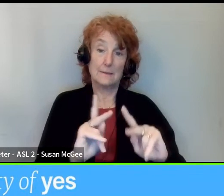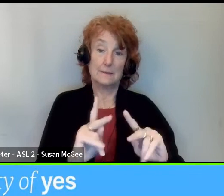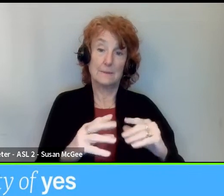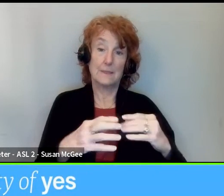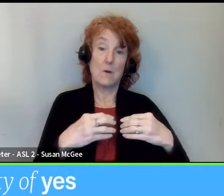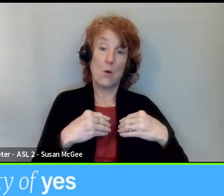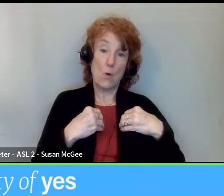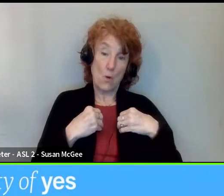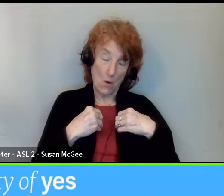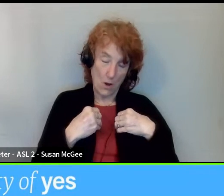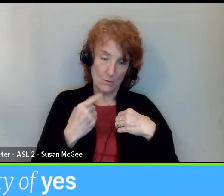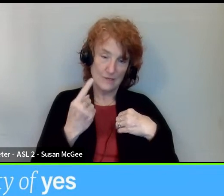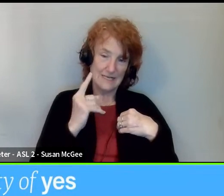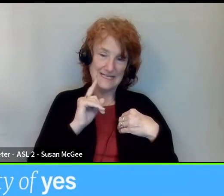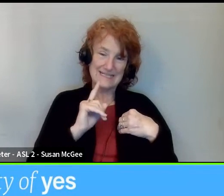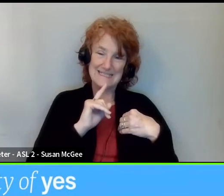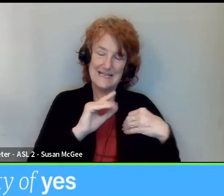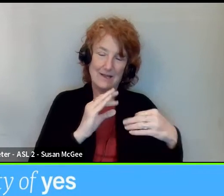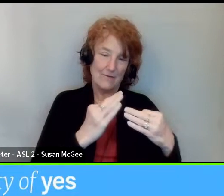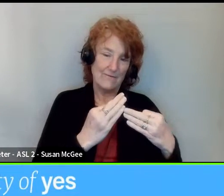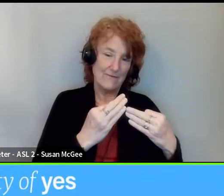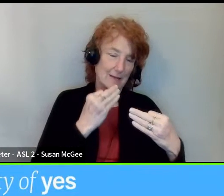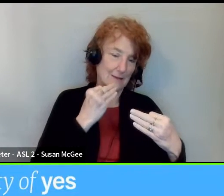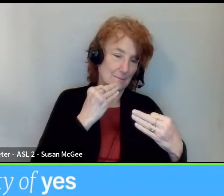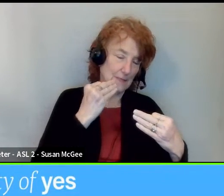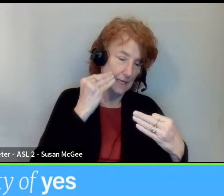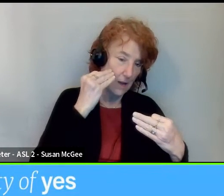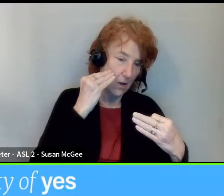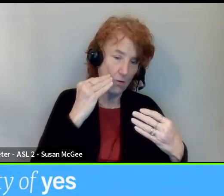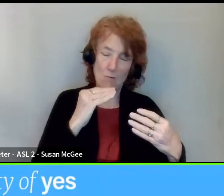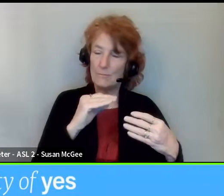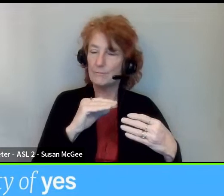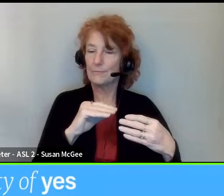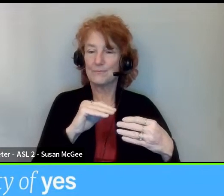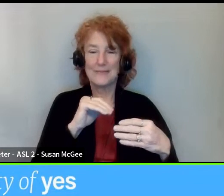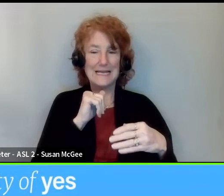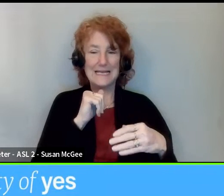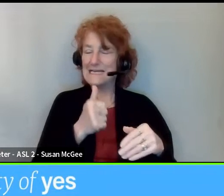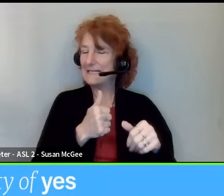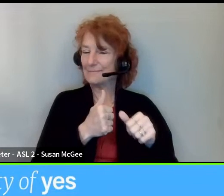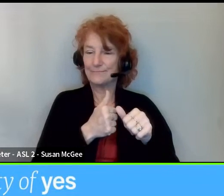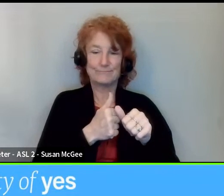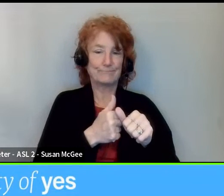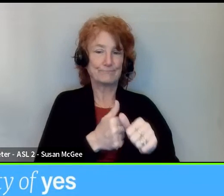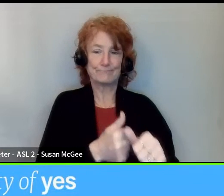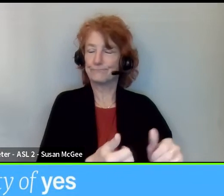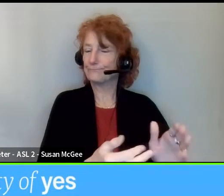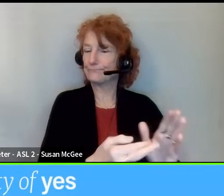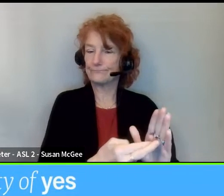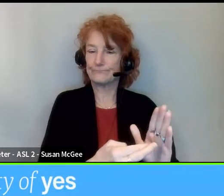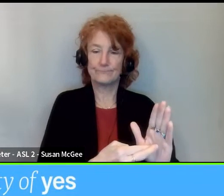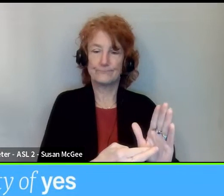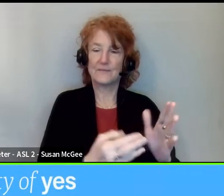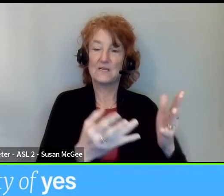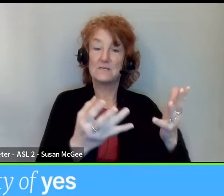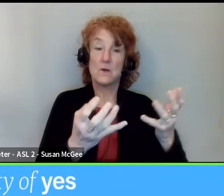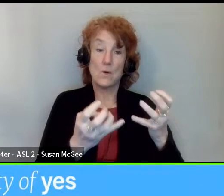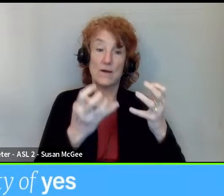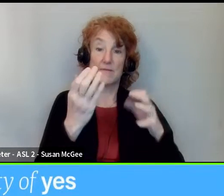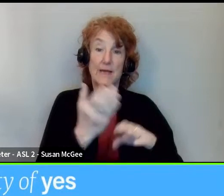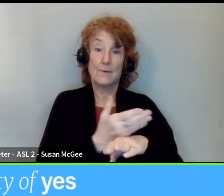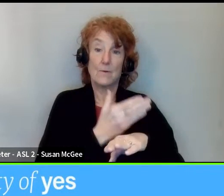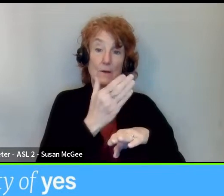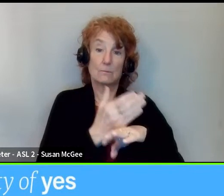have buildings that are out of compliance, meaning they're not in line with today's zoning rules. So if they go to make an alteration to their home, they often